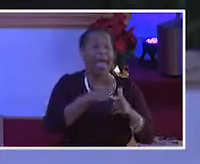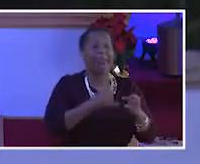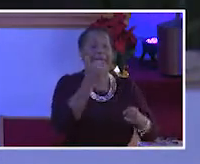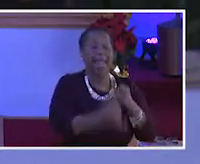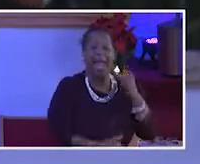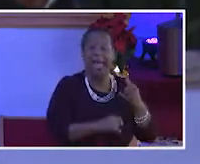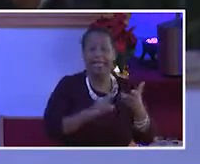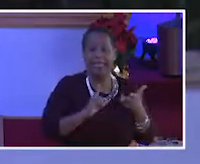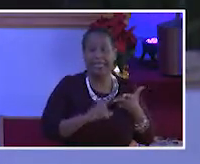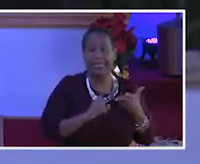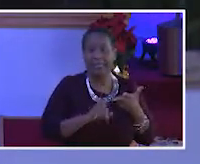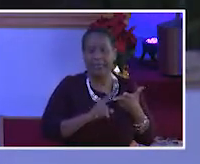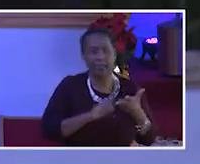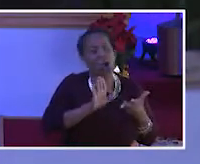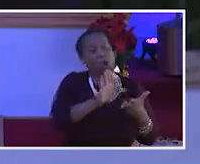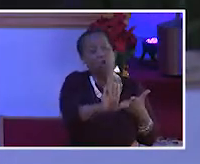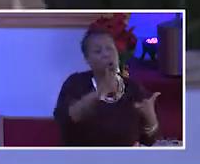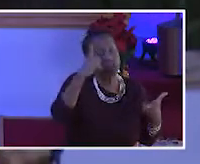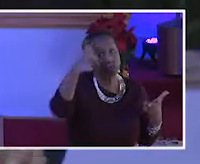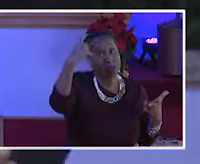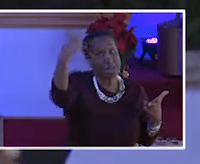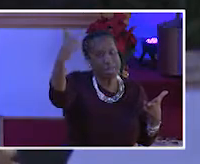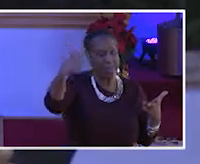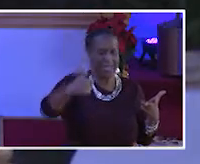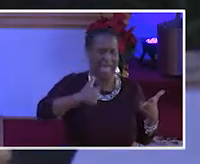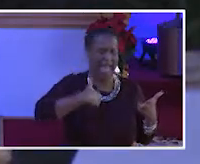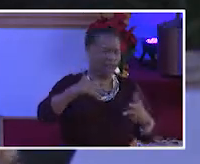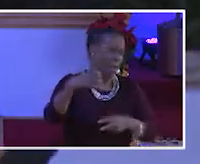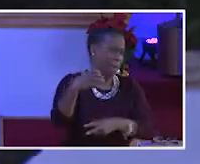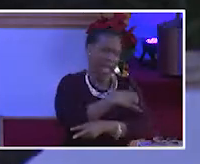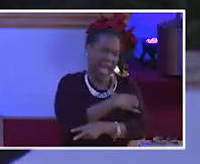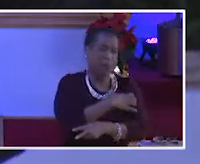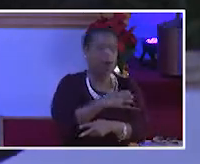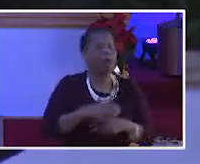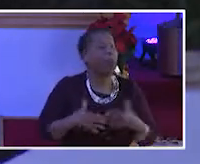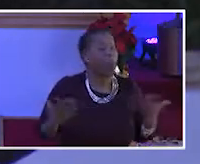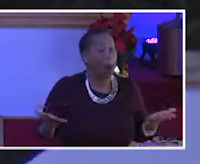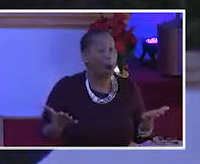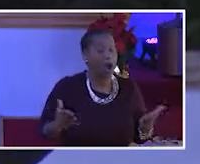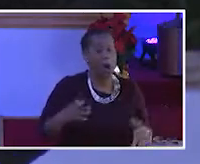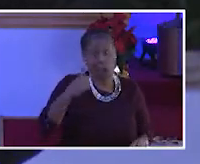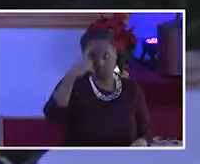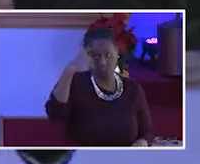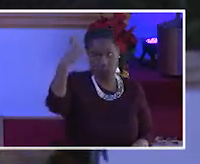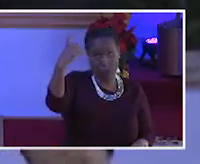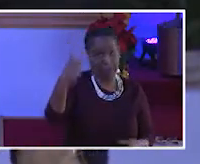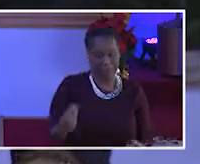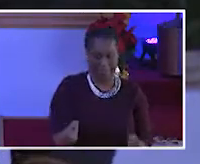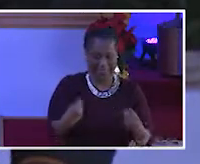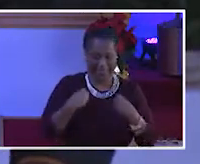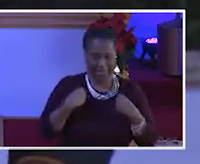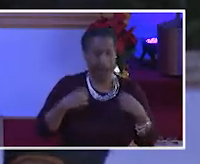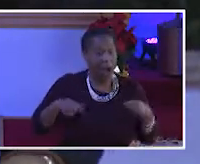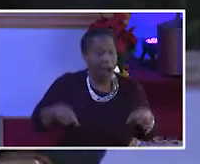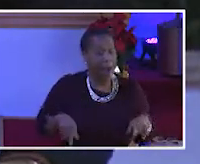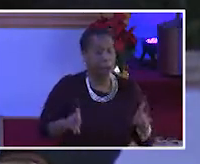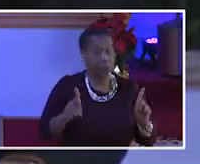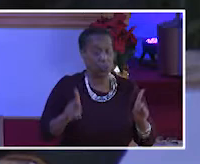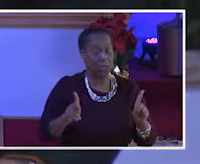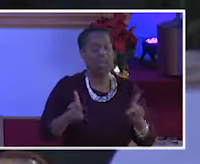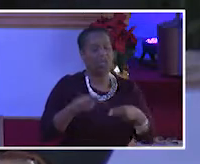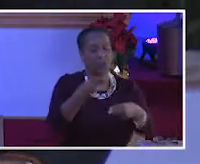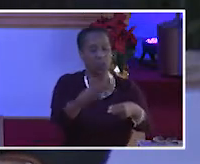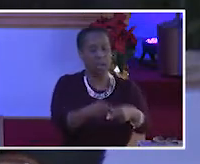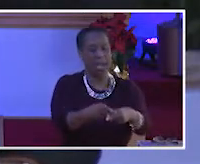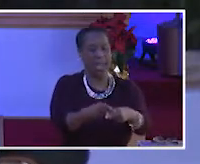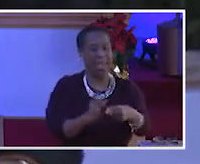lastly, beloved, your dreams have a power in that they afford us the opportunity to name